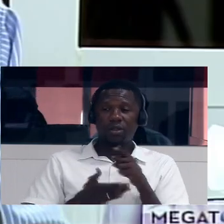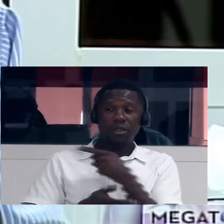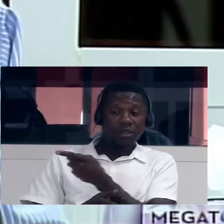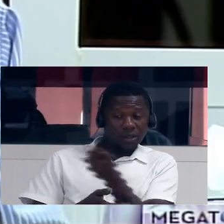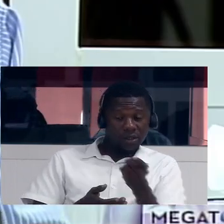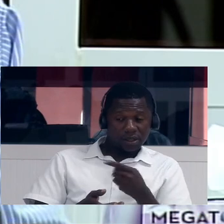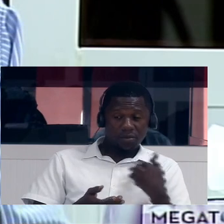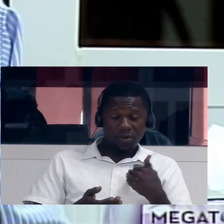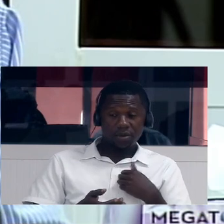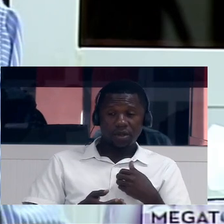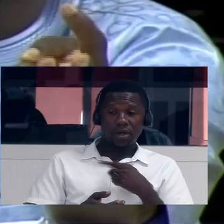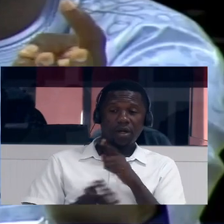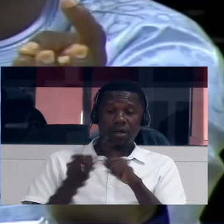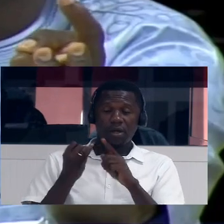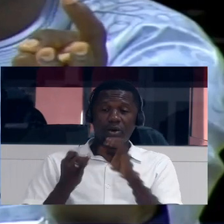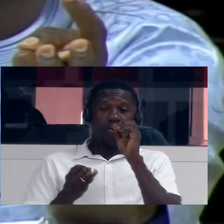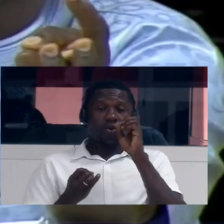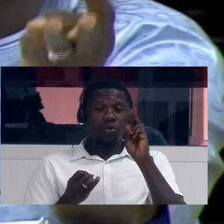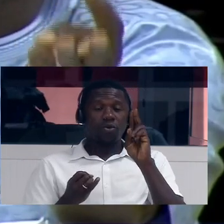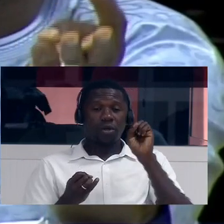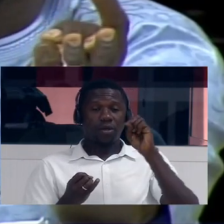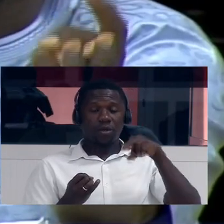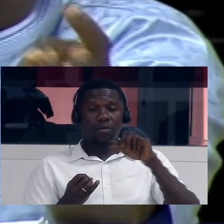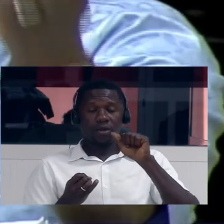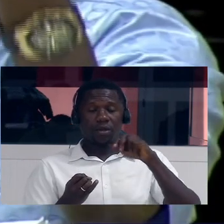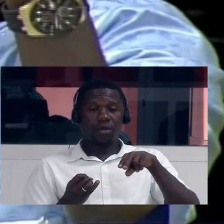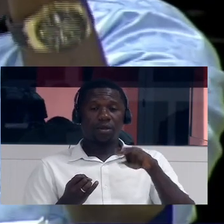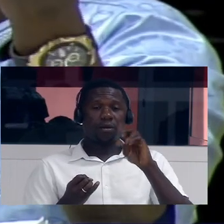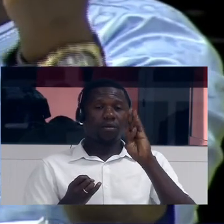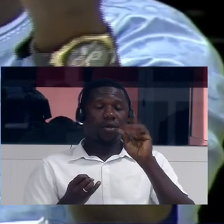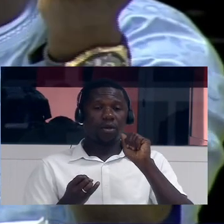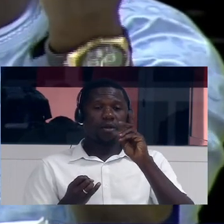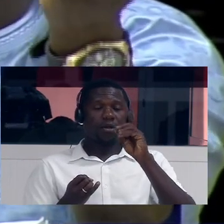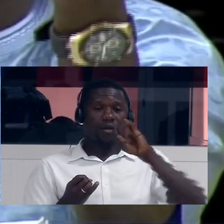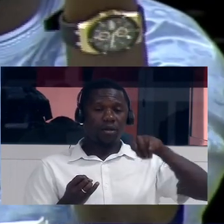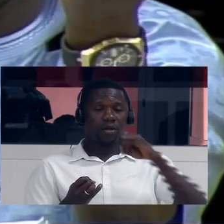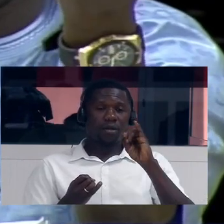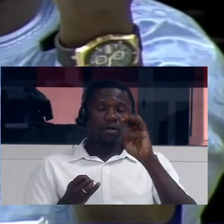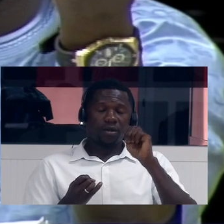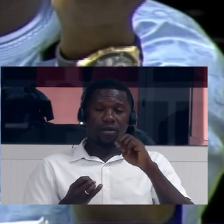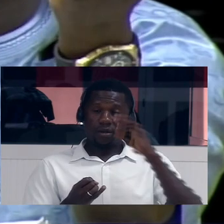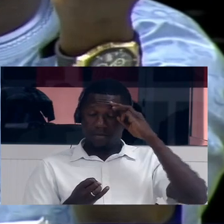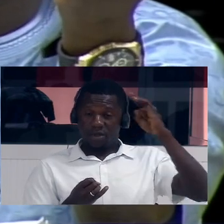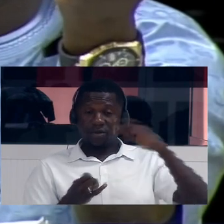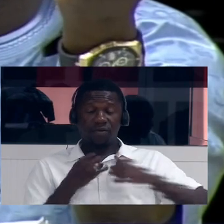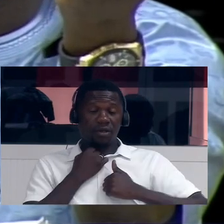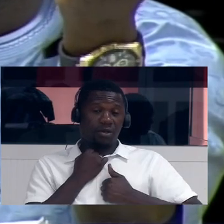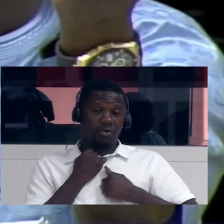these people are Usman Baji, correct? Yeah, that's what he said. SOS for Interior,